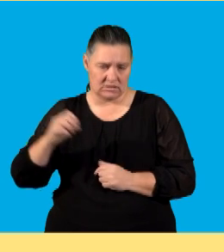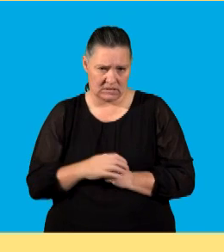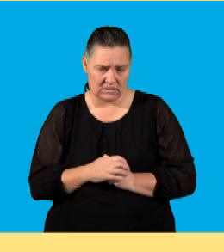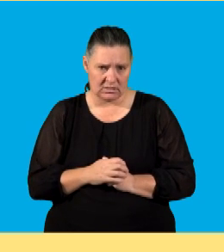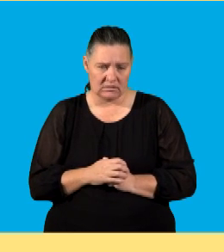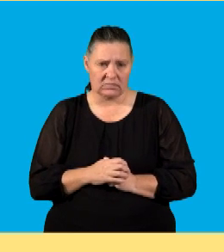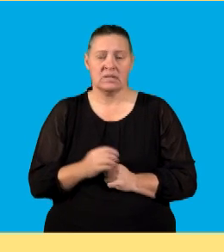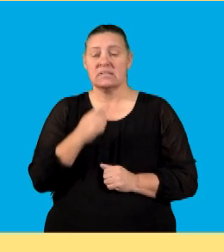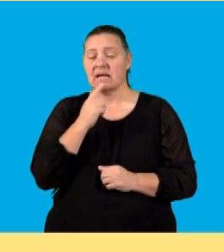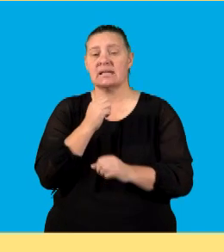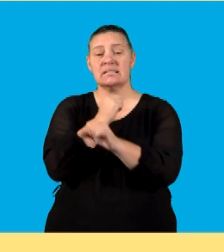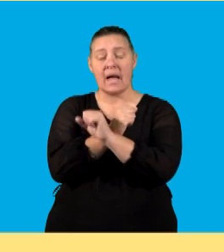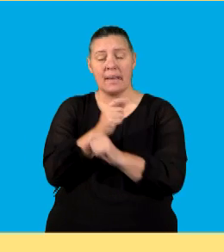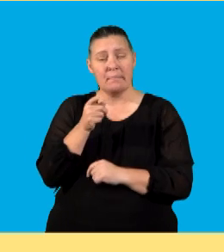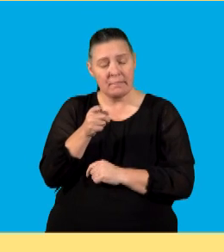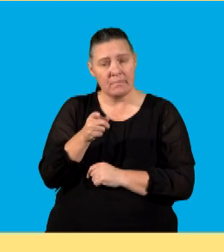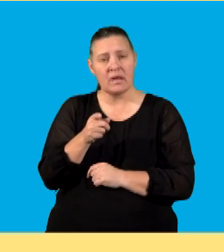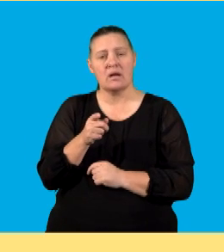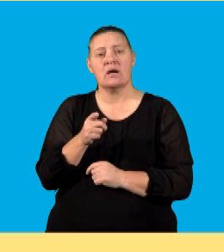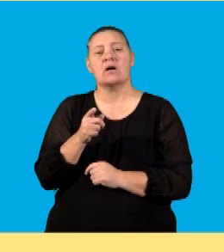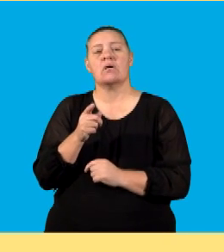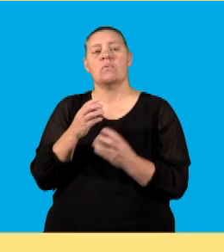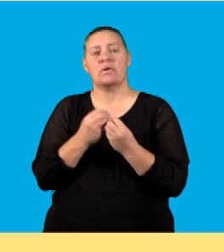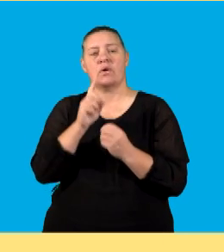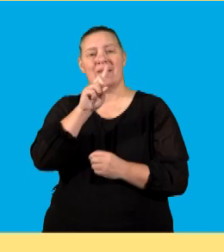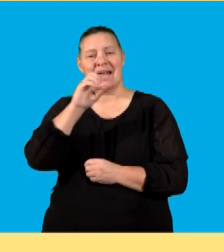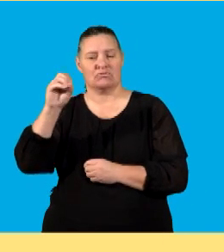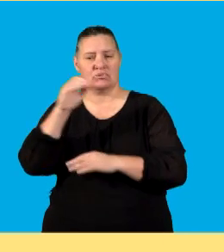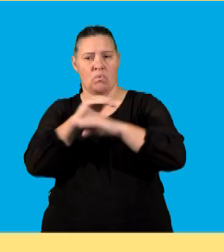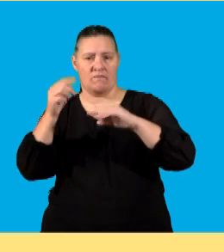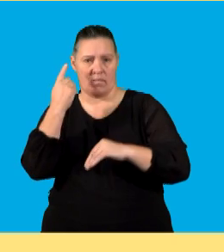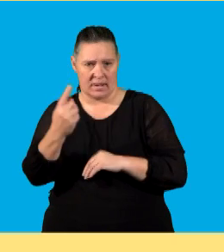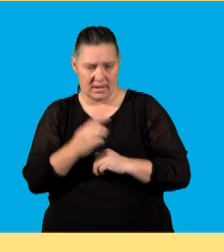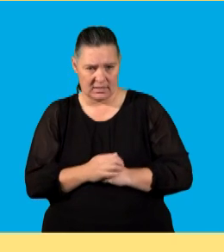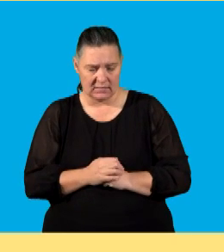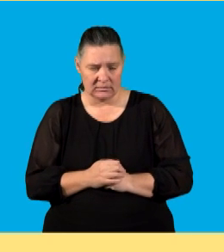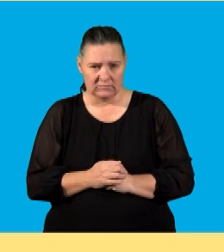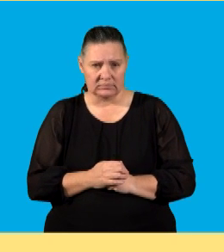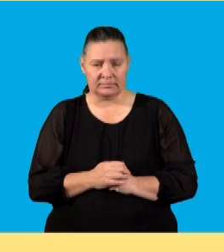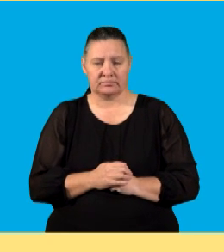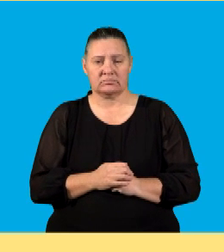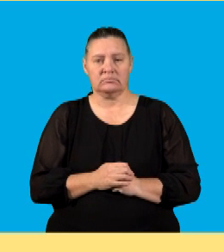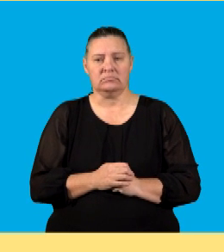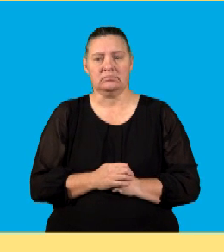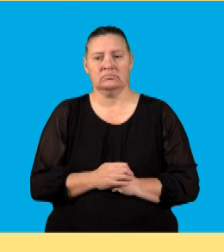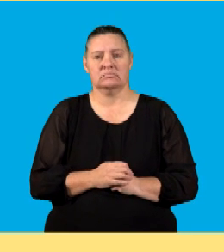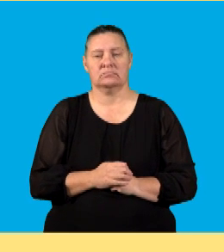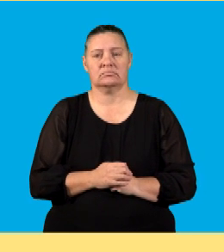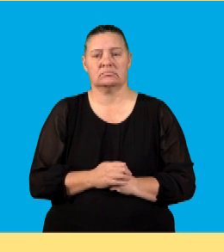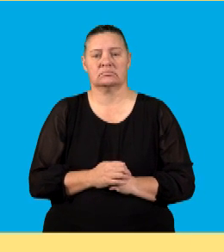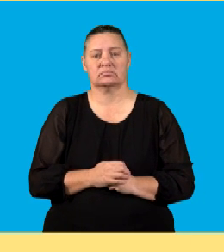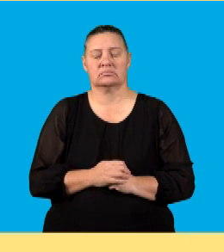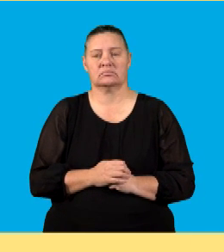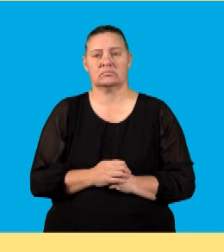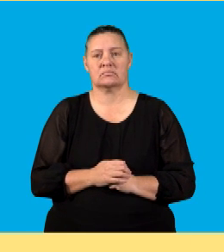1,485,000. Then I say, multiply this by 100 over 1. Okay? So let's punch that